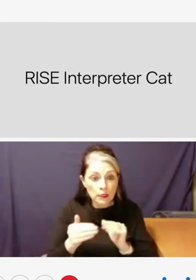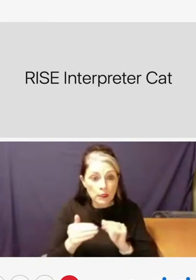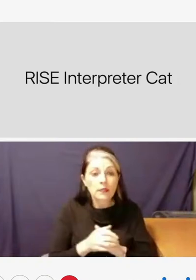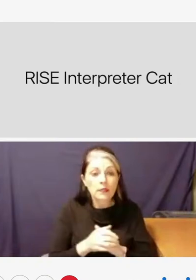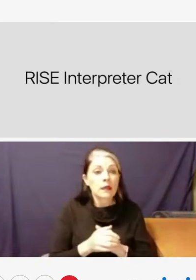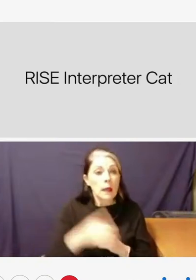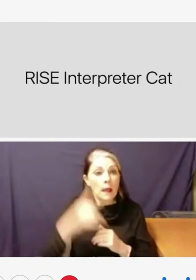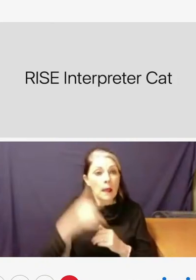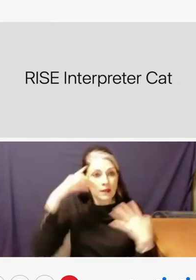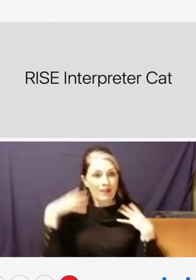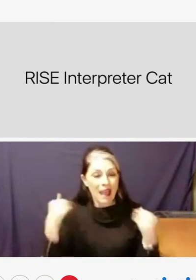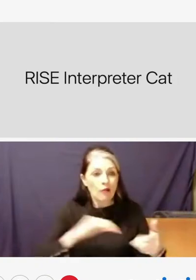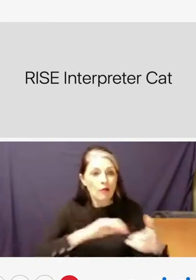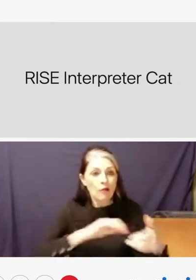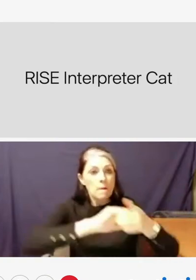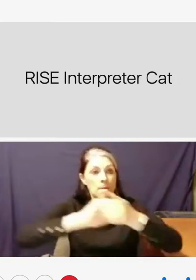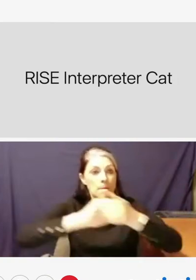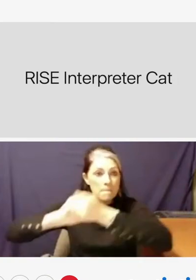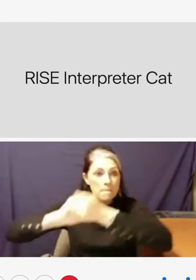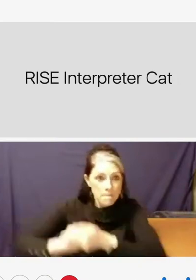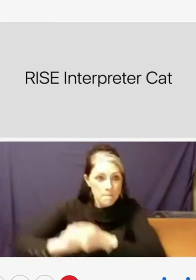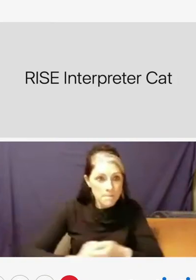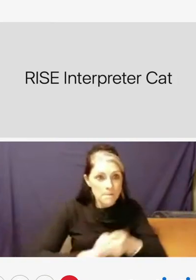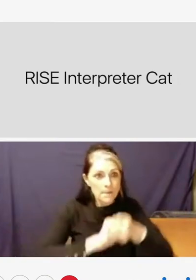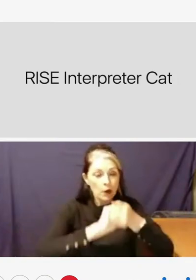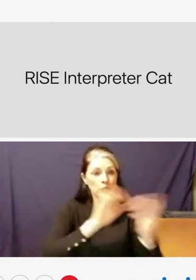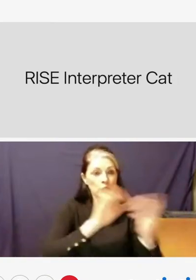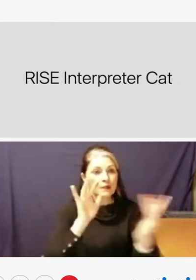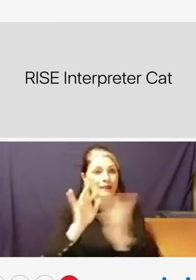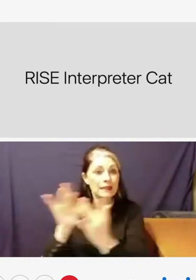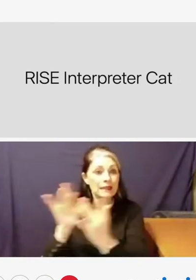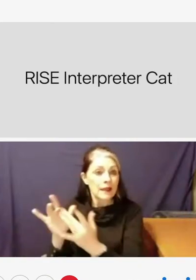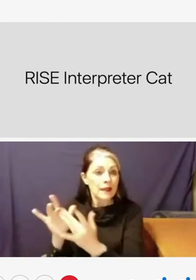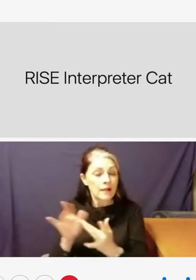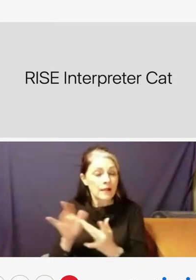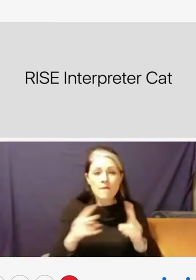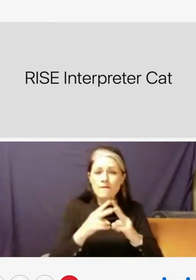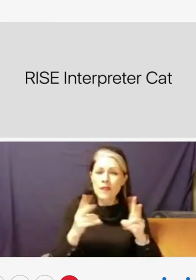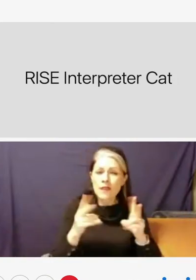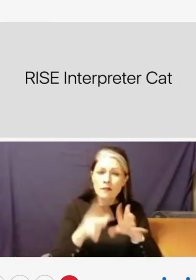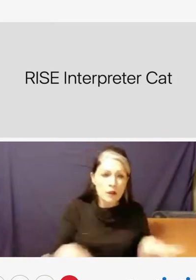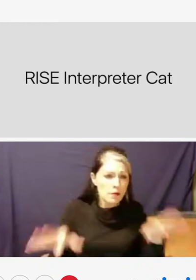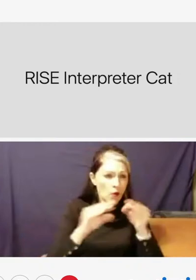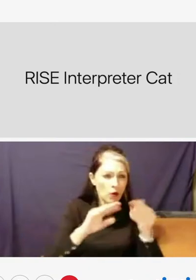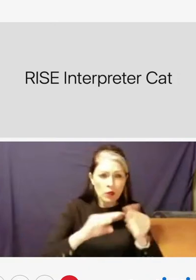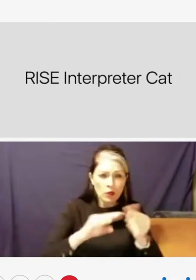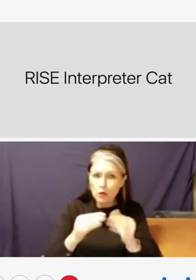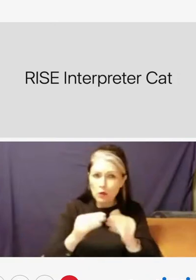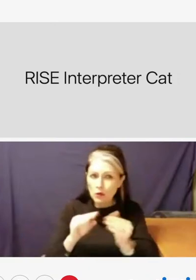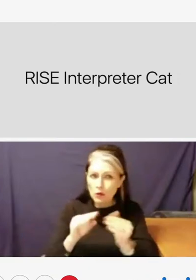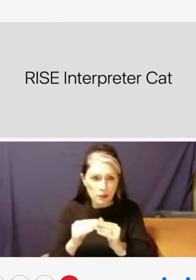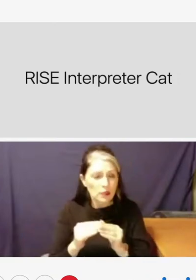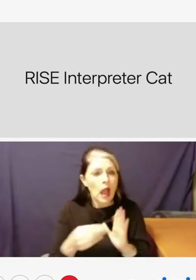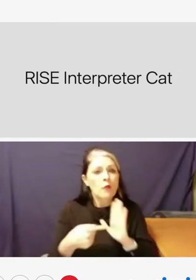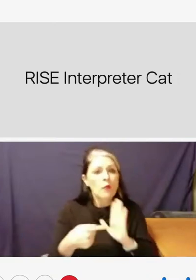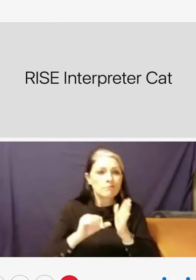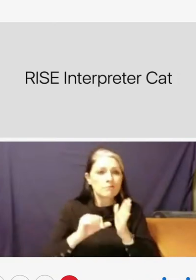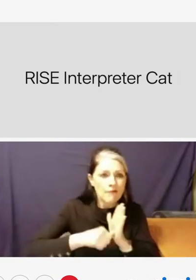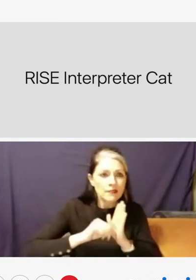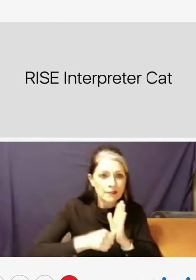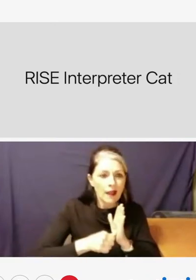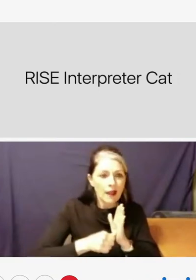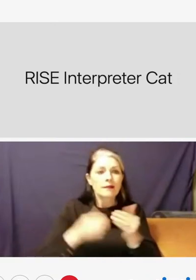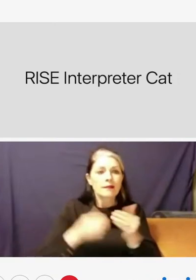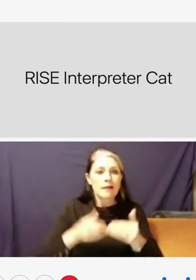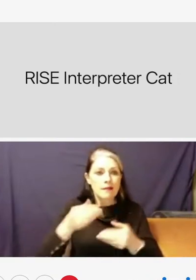Partnerships and connections with very important Community providers that I will be highlighting in a couple more slides and last but not least very